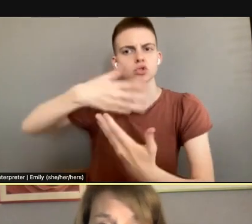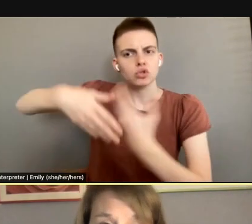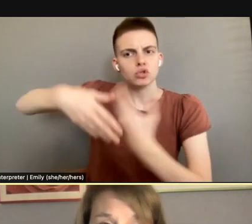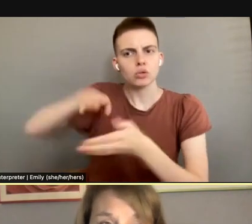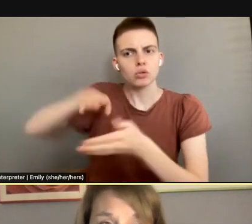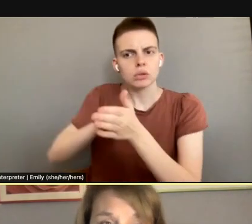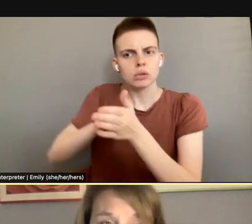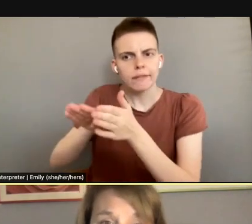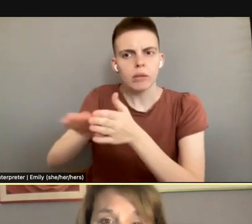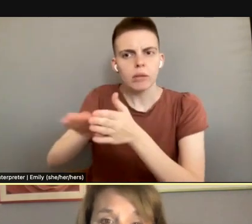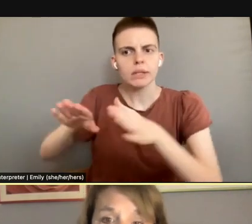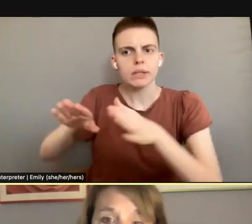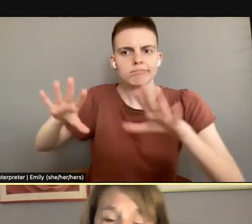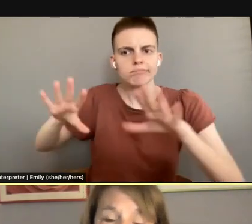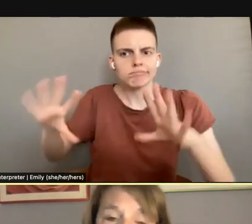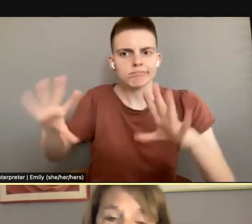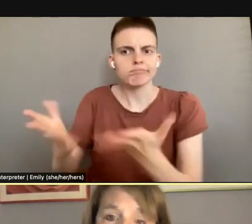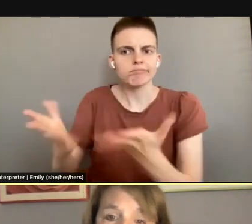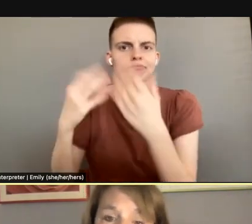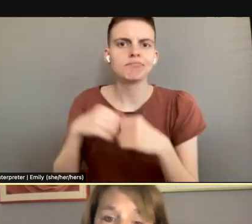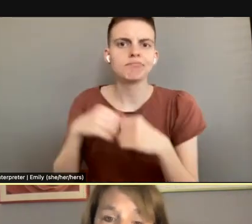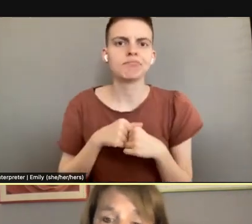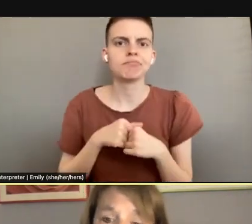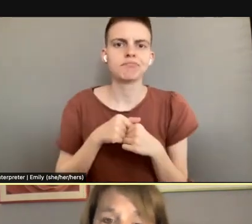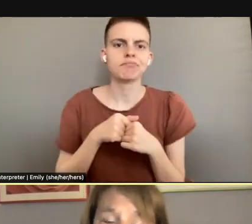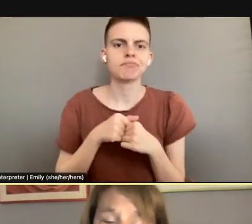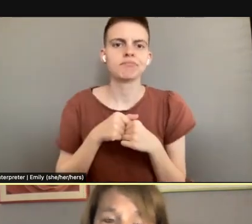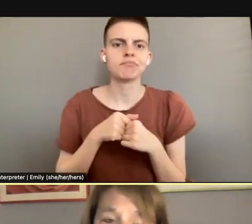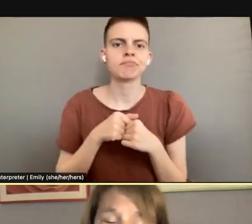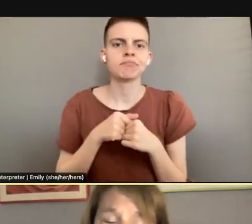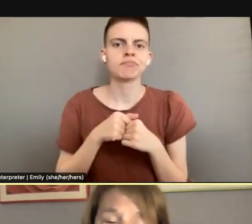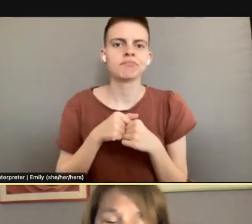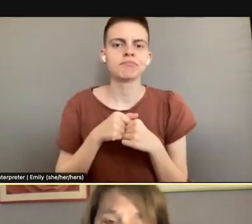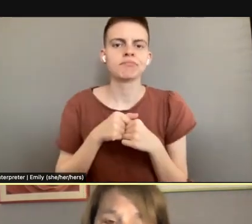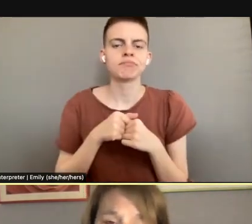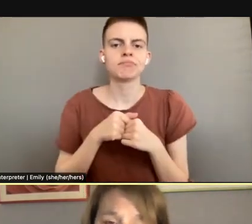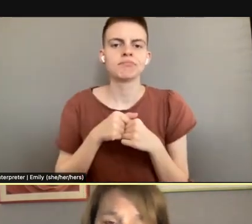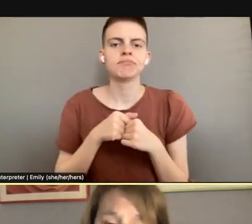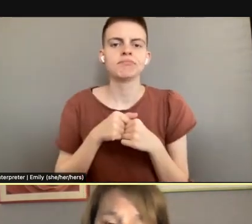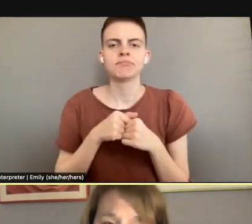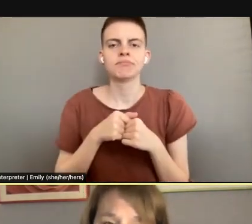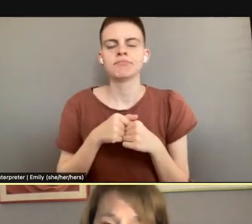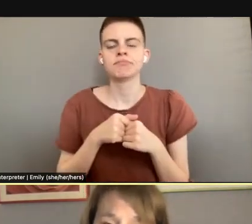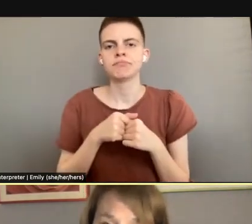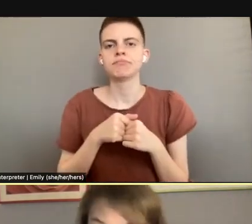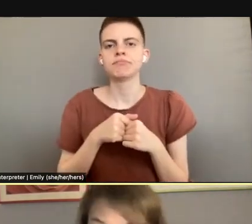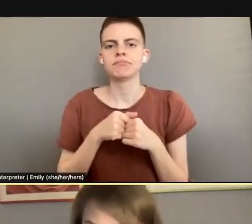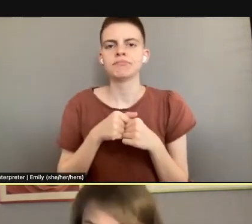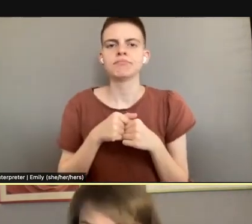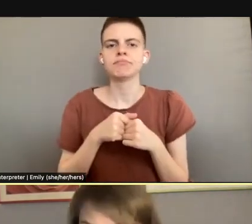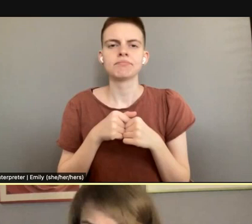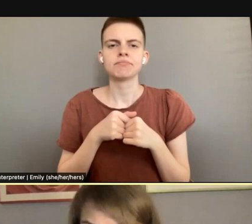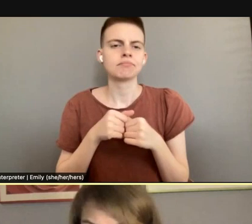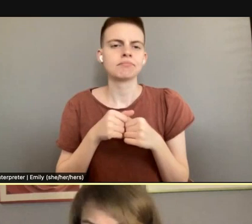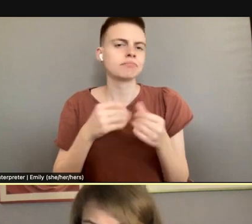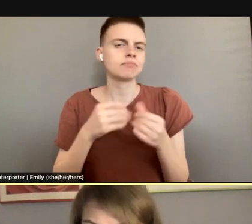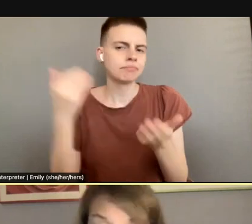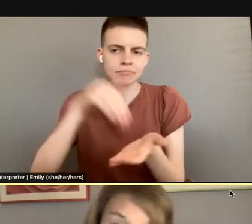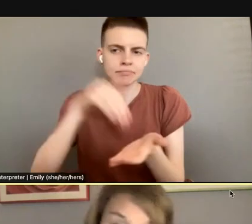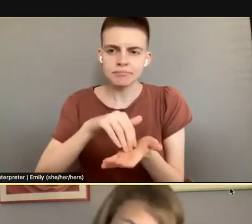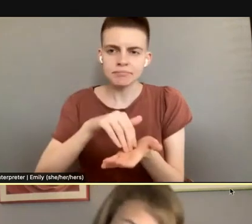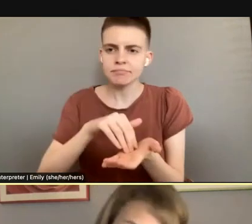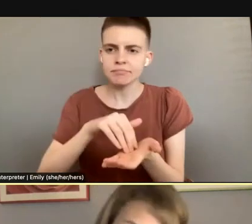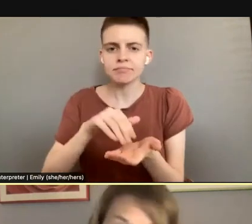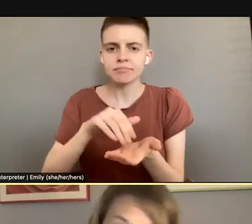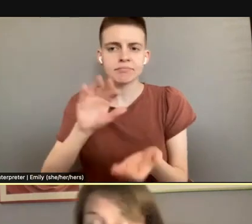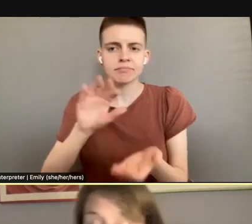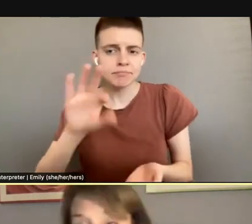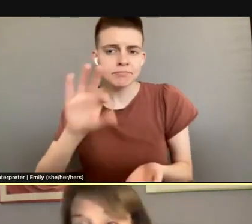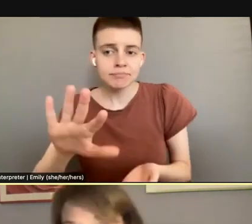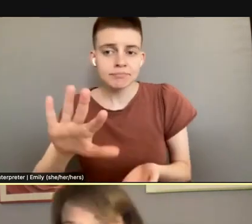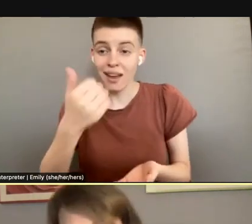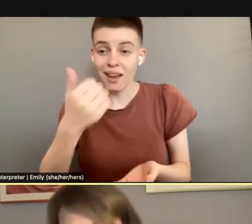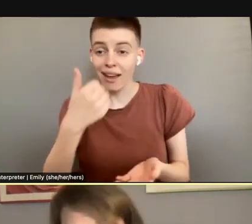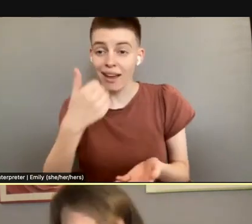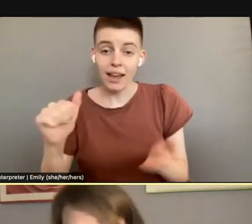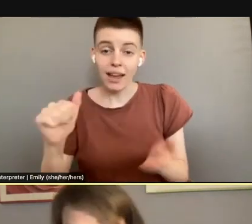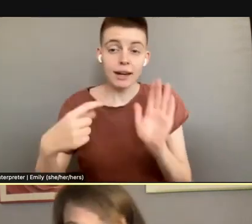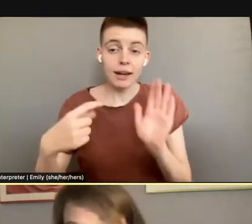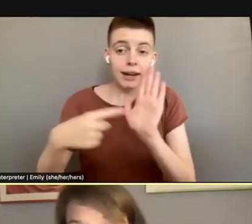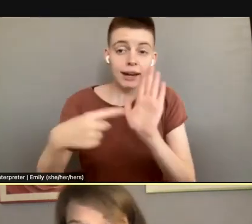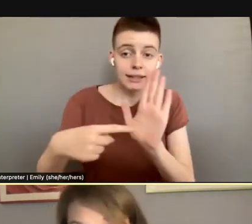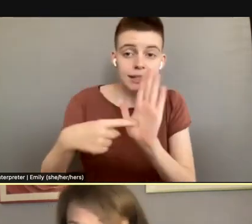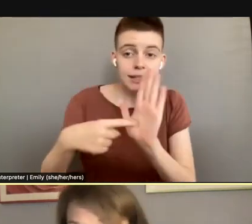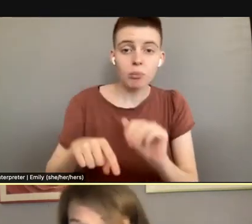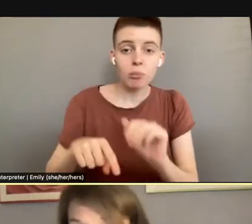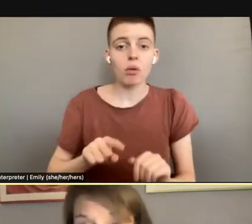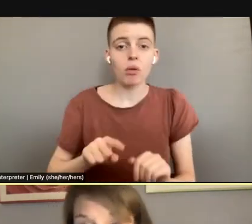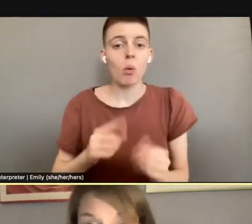development. Okay, so I want to just mention too that if anybody has like an example or something they want to